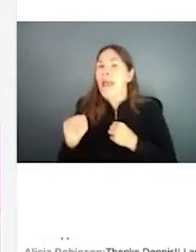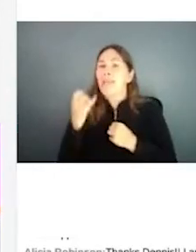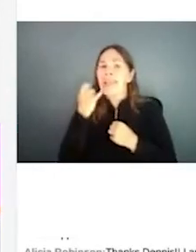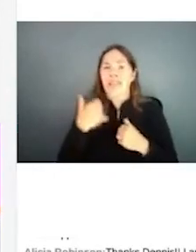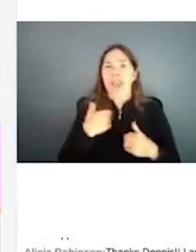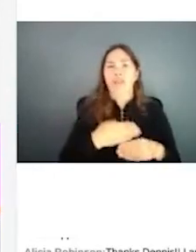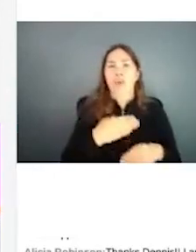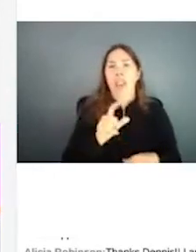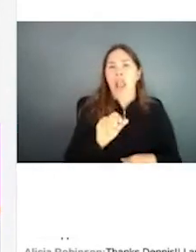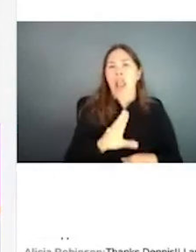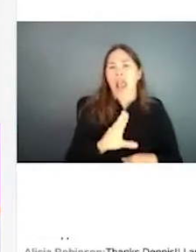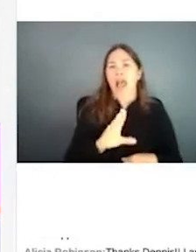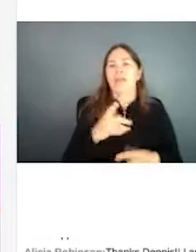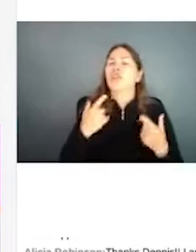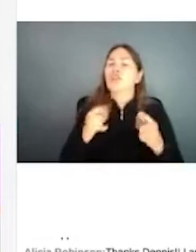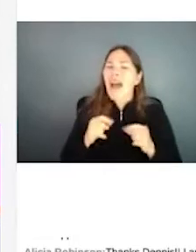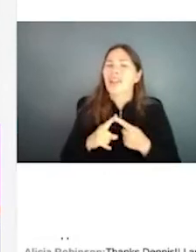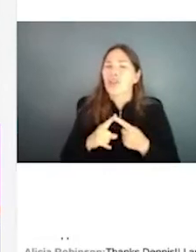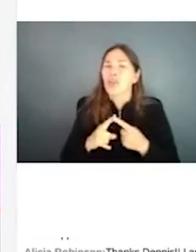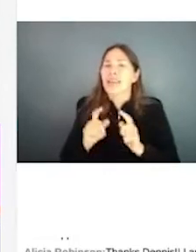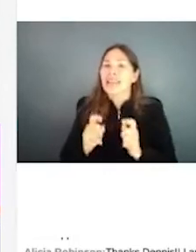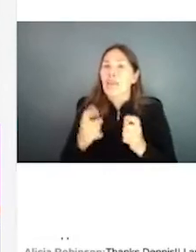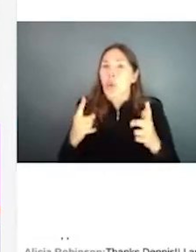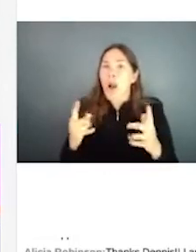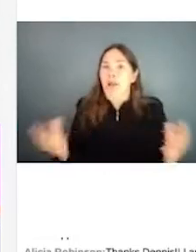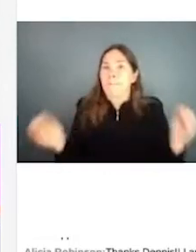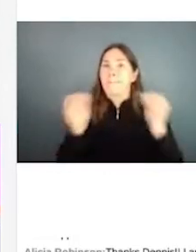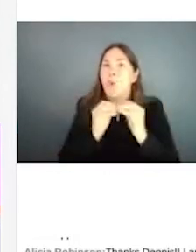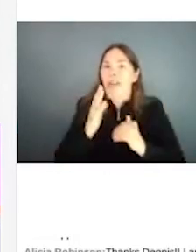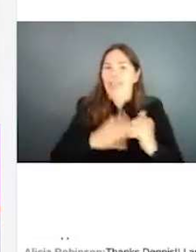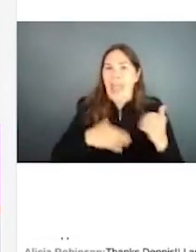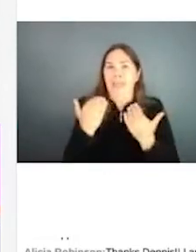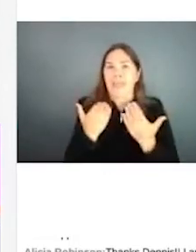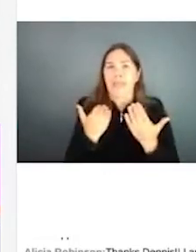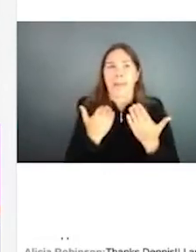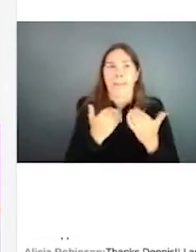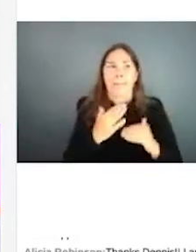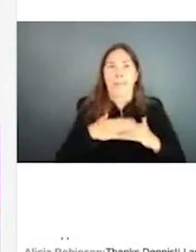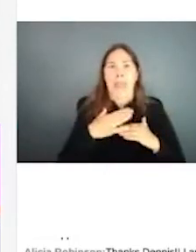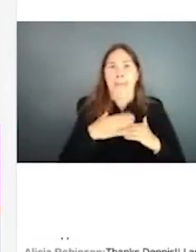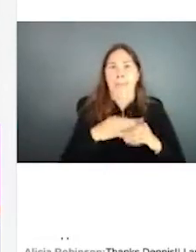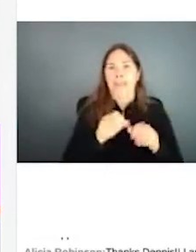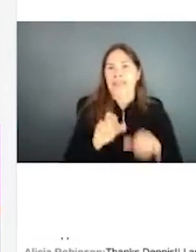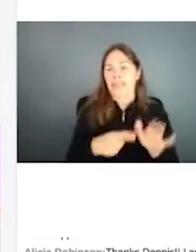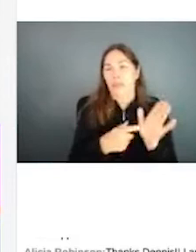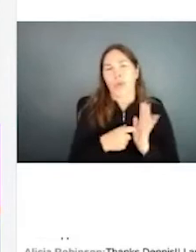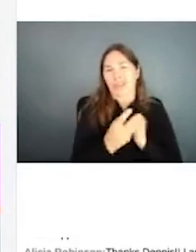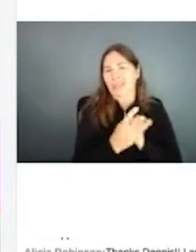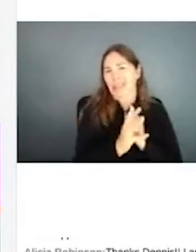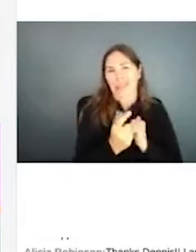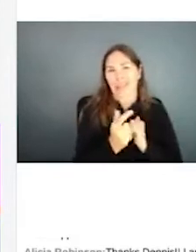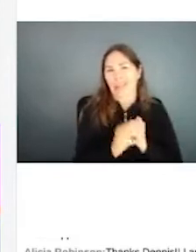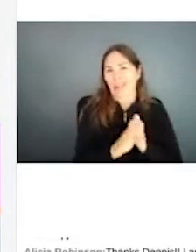lab, try to get them to give you way beyond the minimum system requirements for the